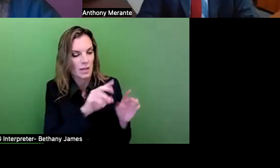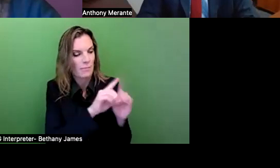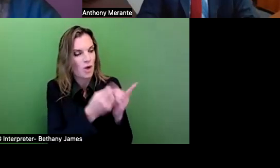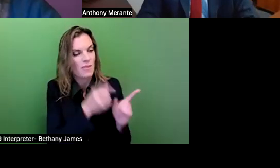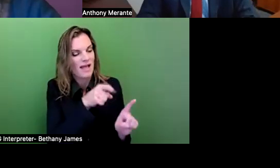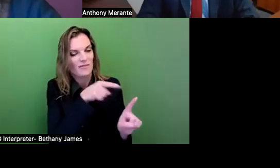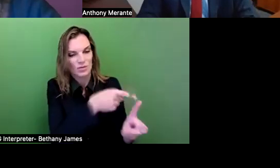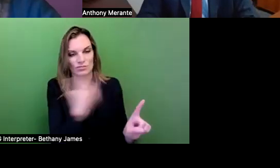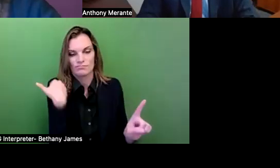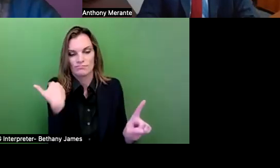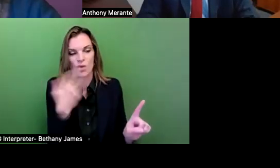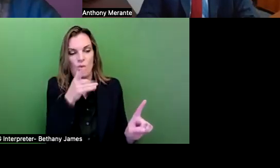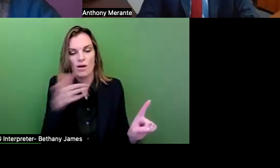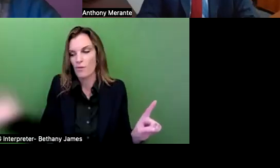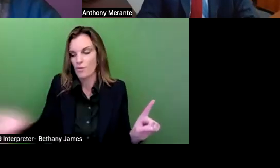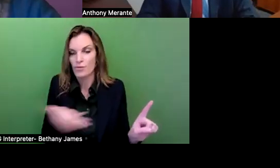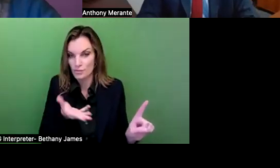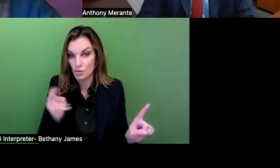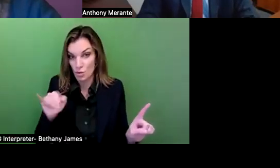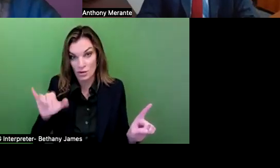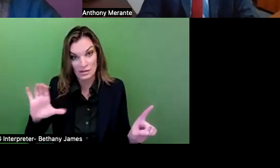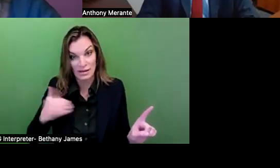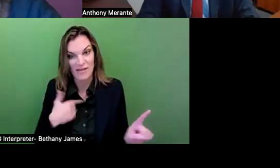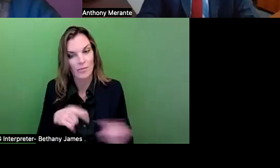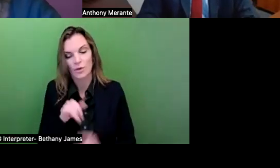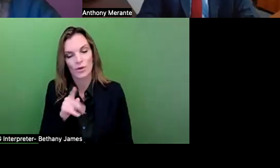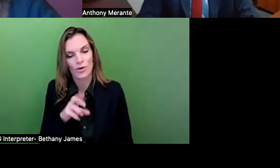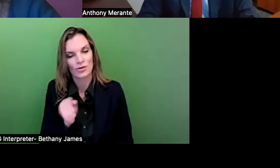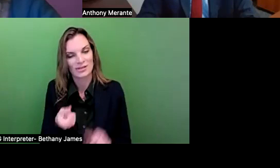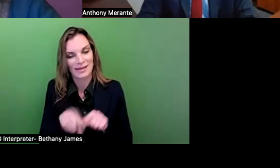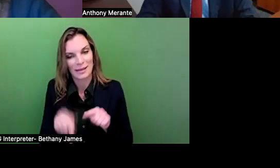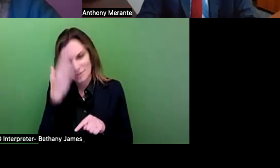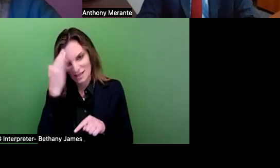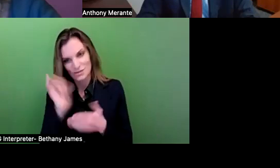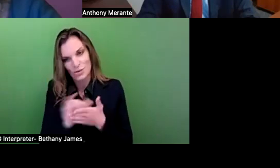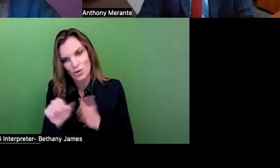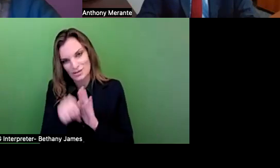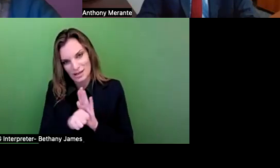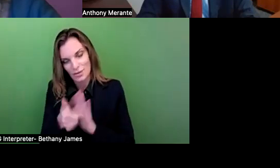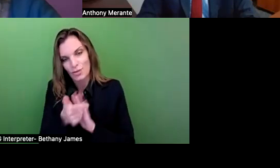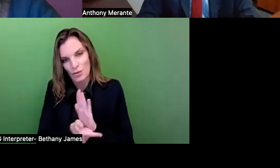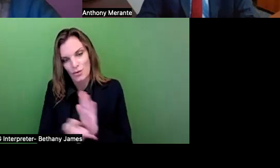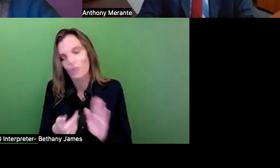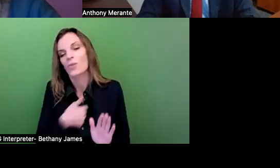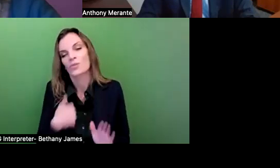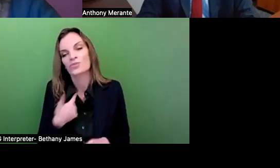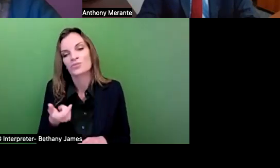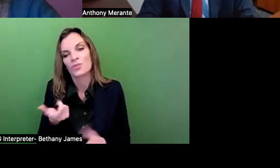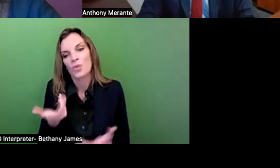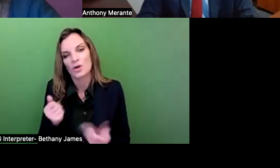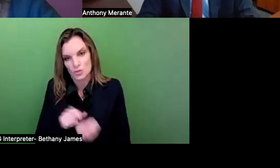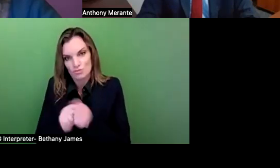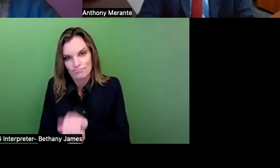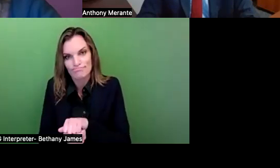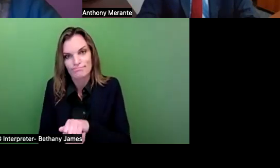that effort. That's what New York City has. But you know what? Yonkers can't have it because of New York State law. So we want to be able to change that, to